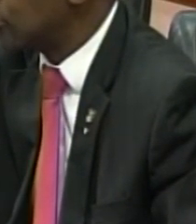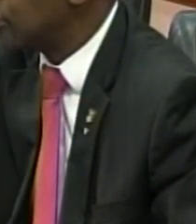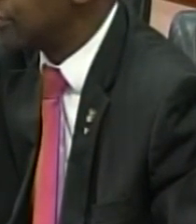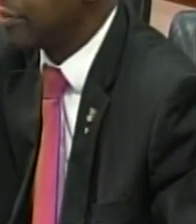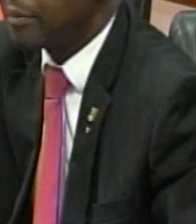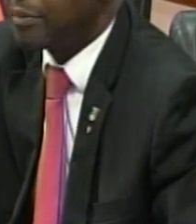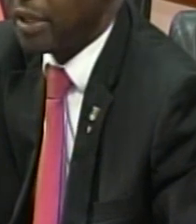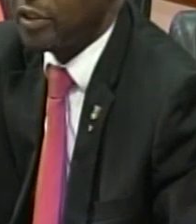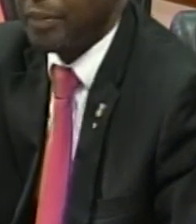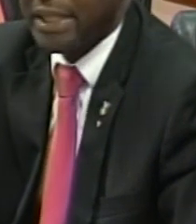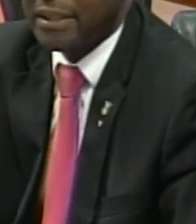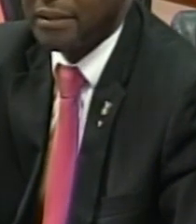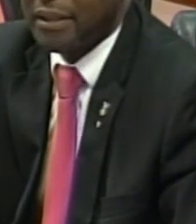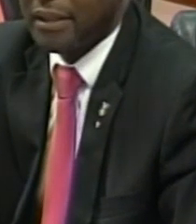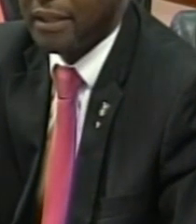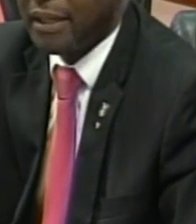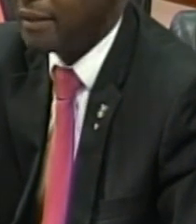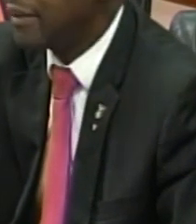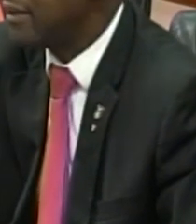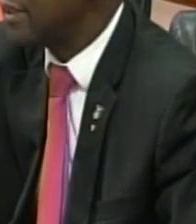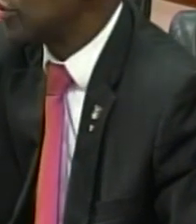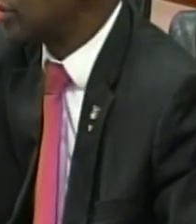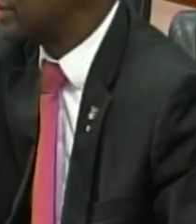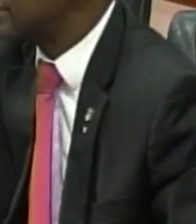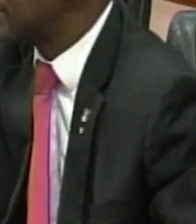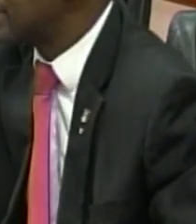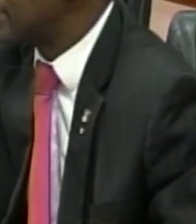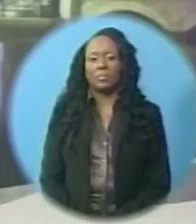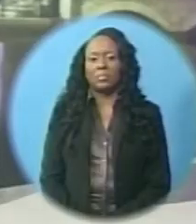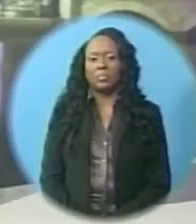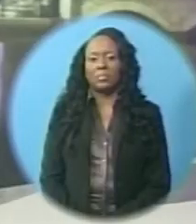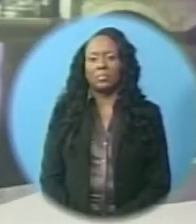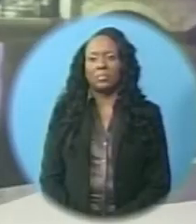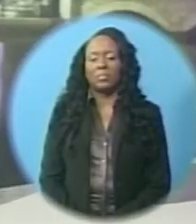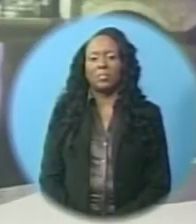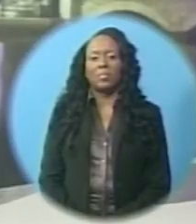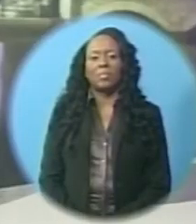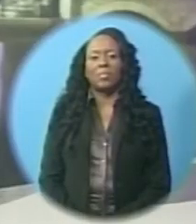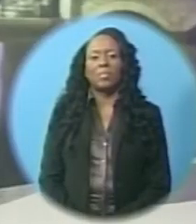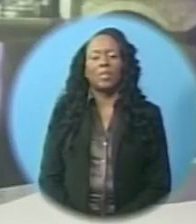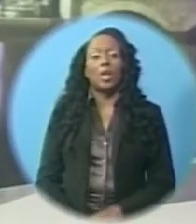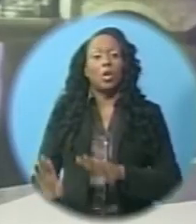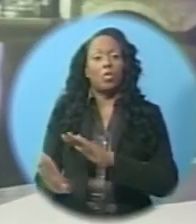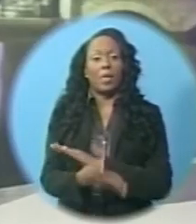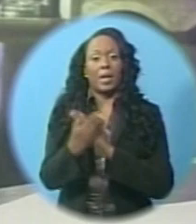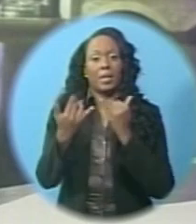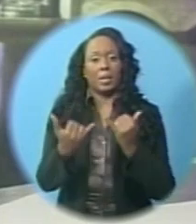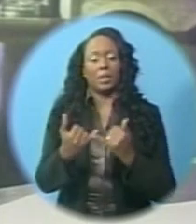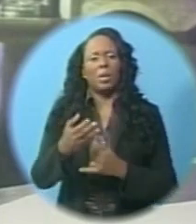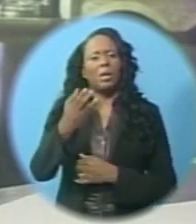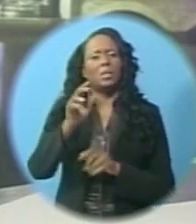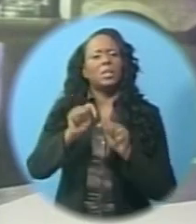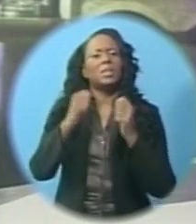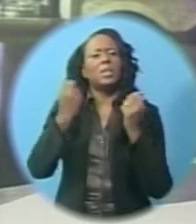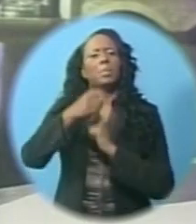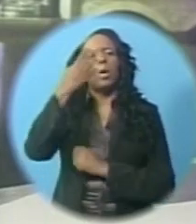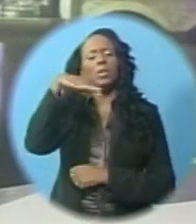age group participating in the tournament. On to cricket news. Australia suffered